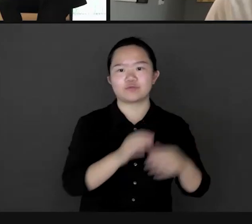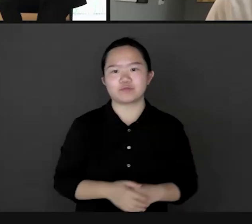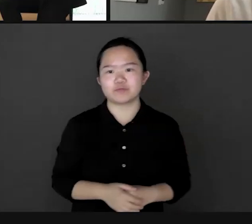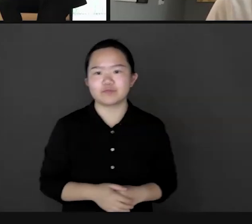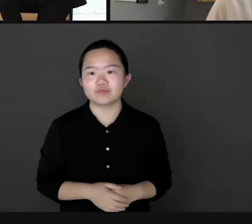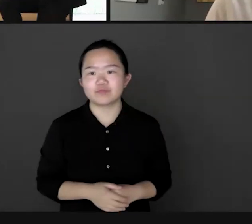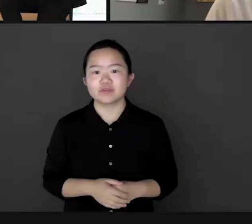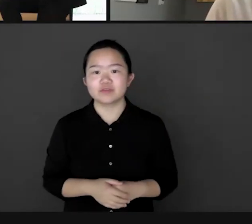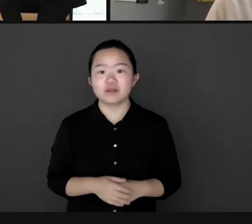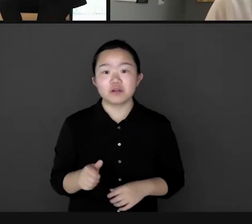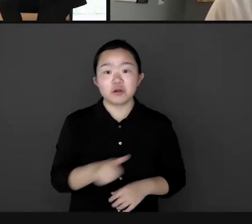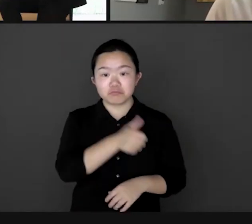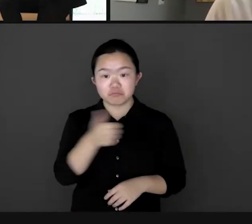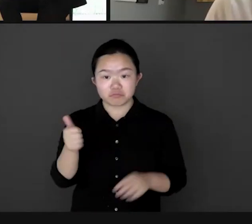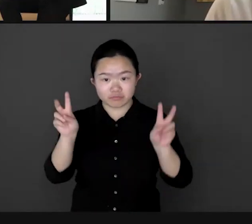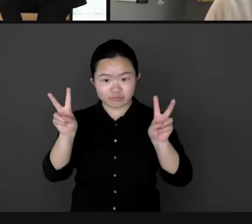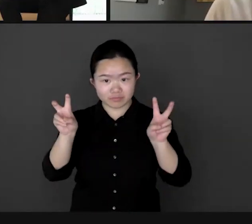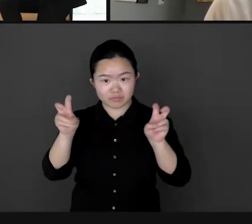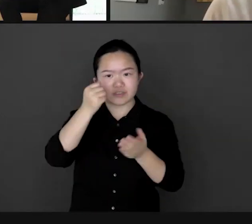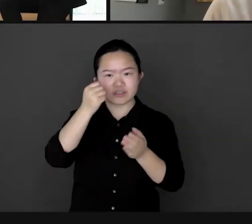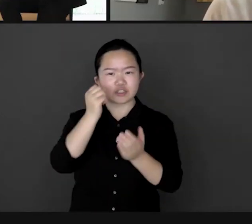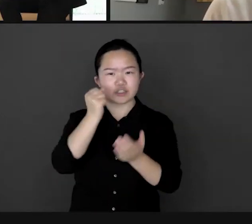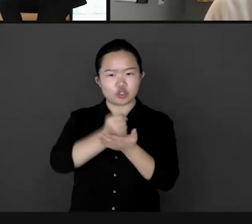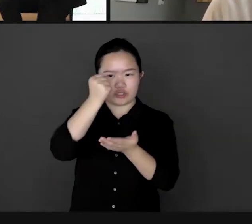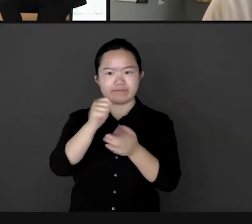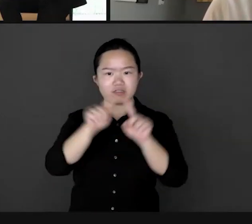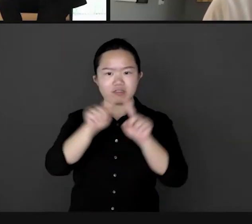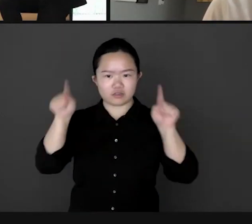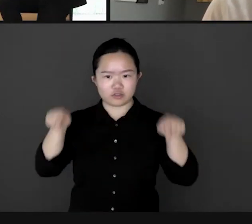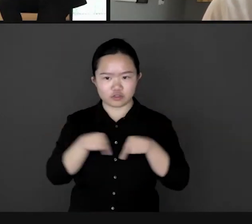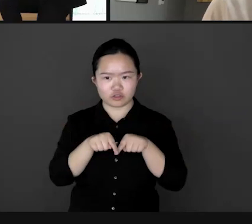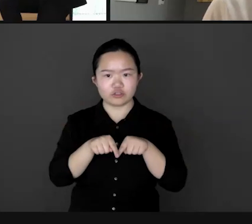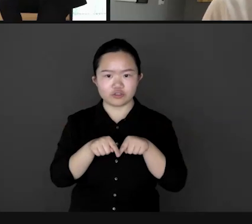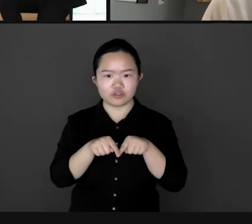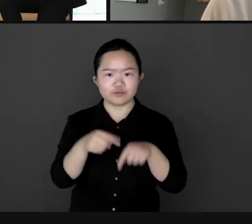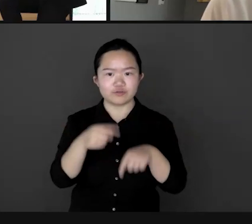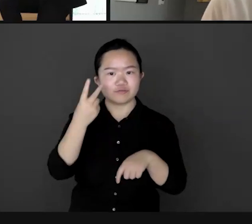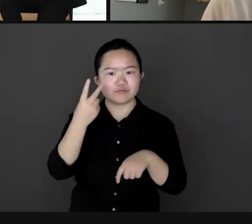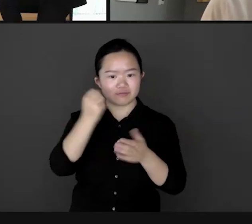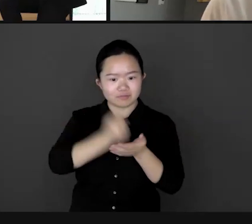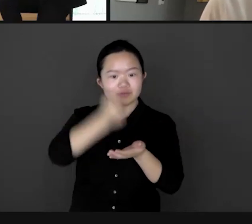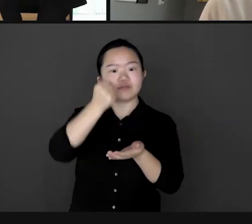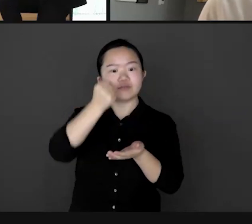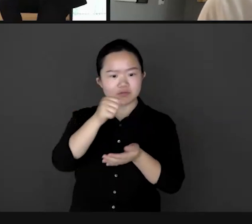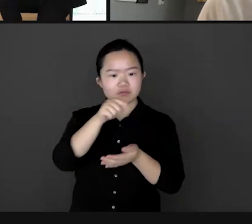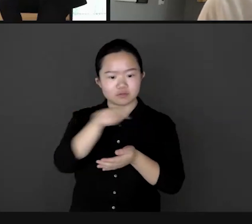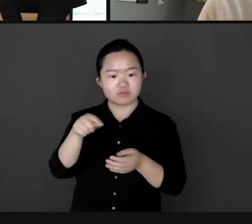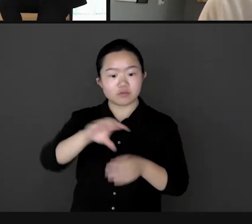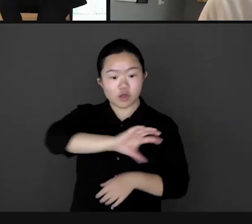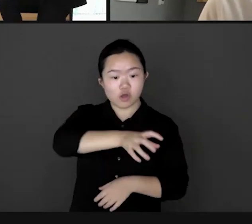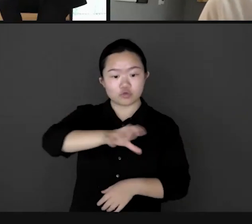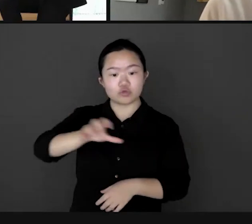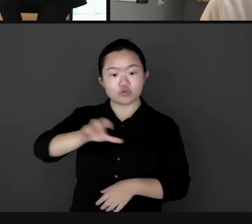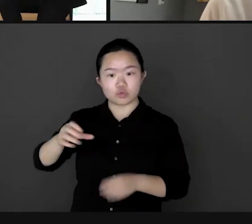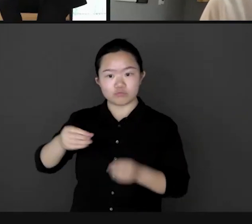professionals certified from 27 different European countries. So certification is growing, which is great because